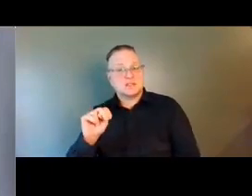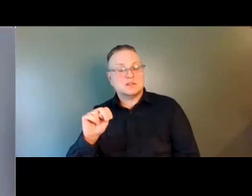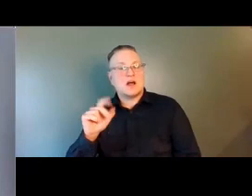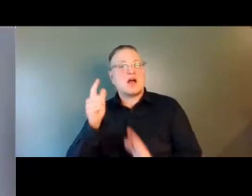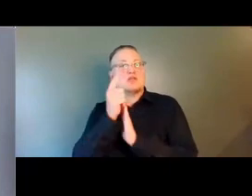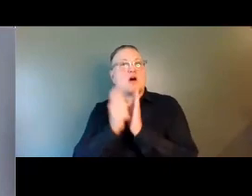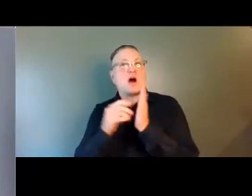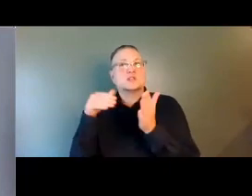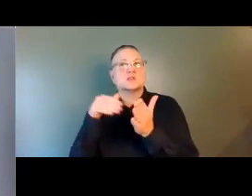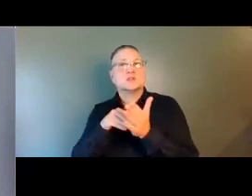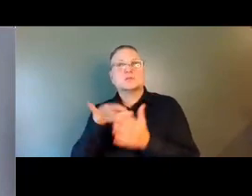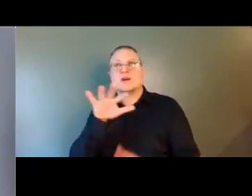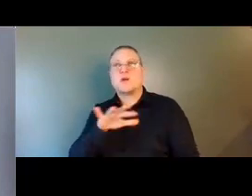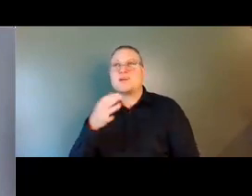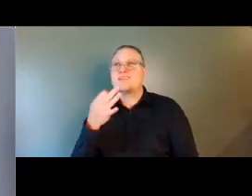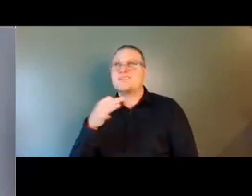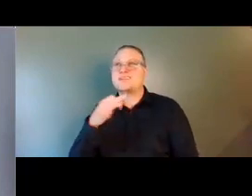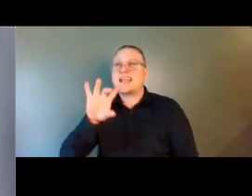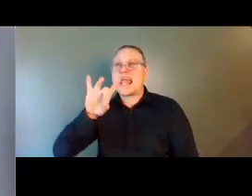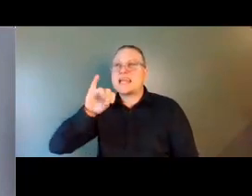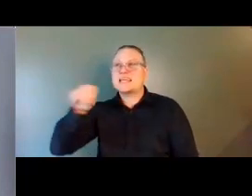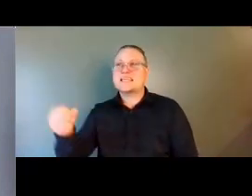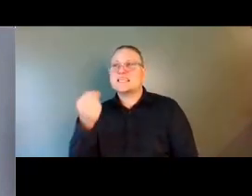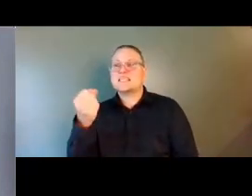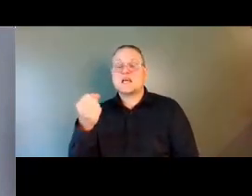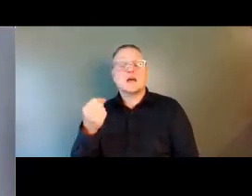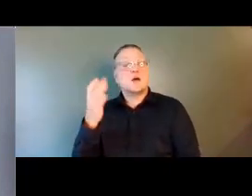think, in which Metro Mobility literally